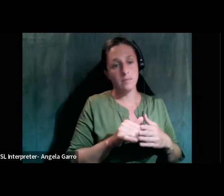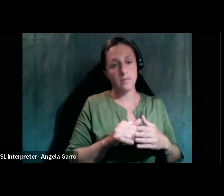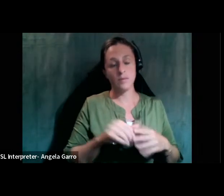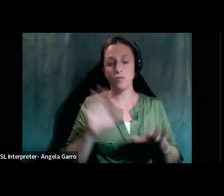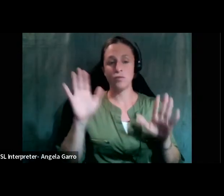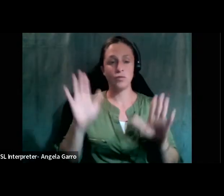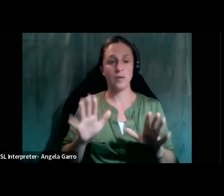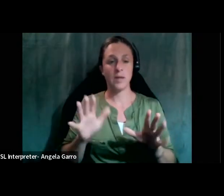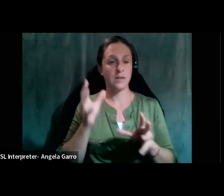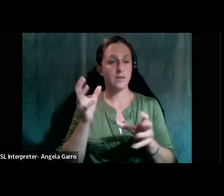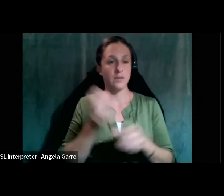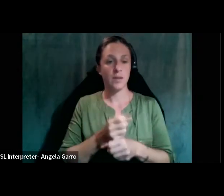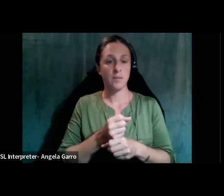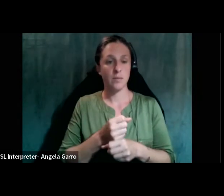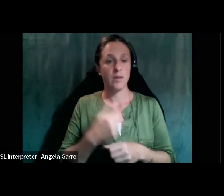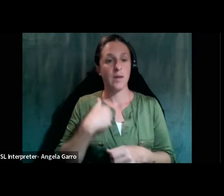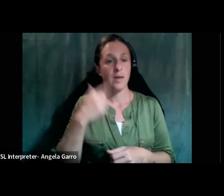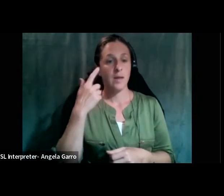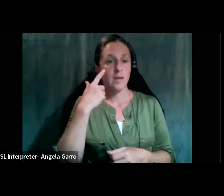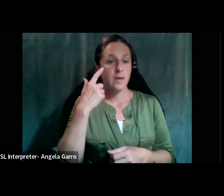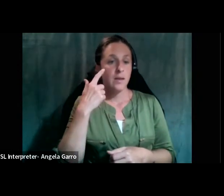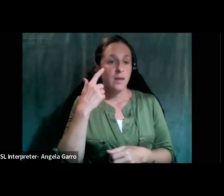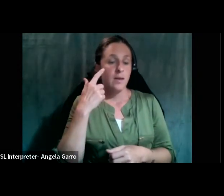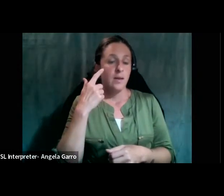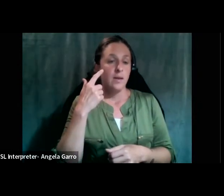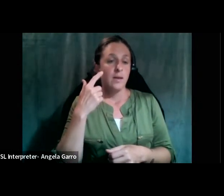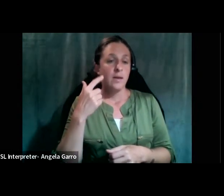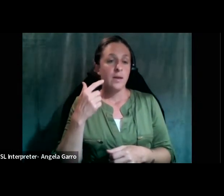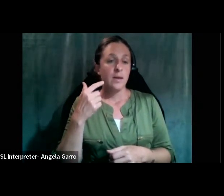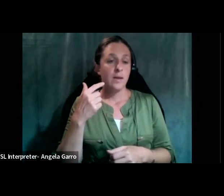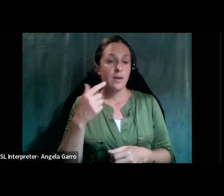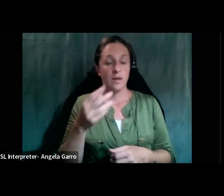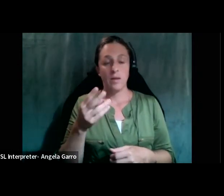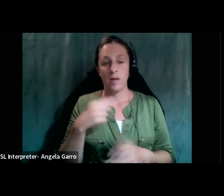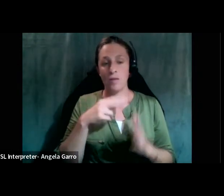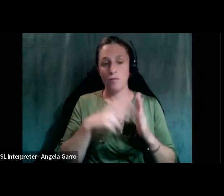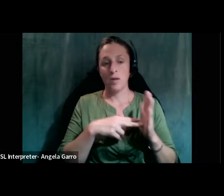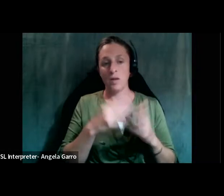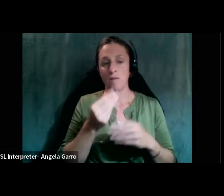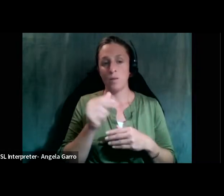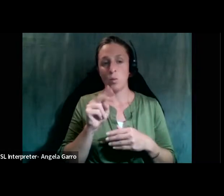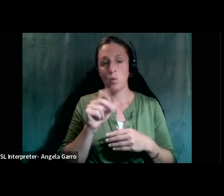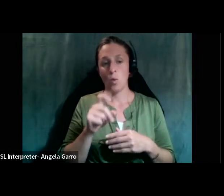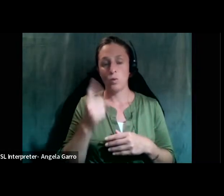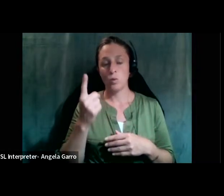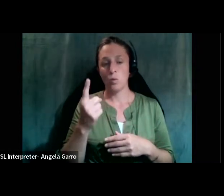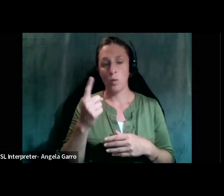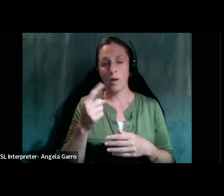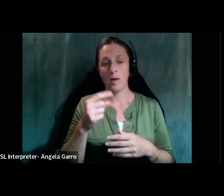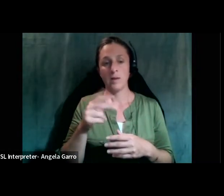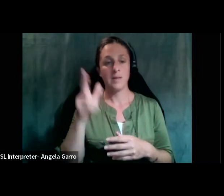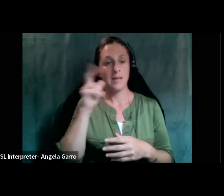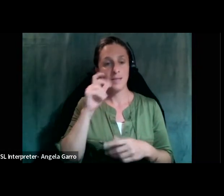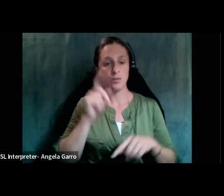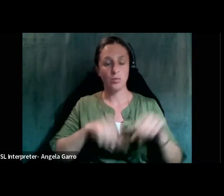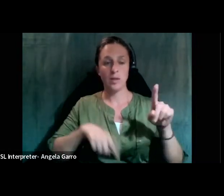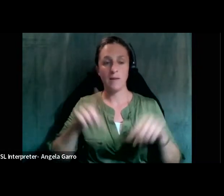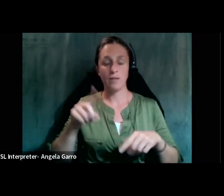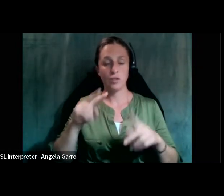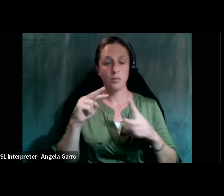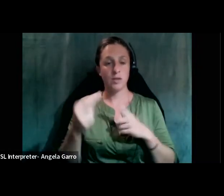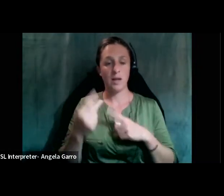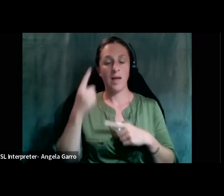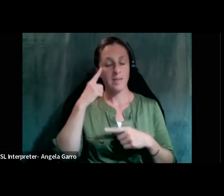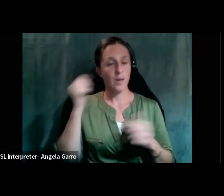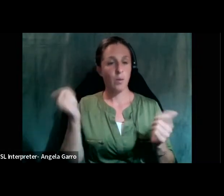summary there. I think when I wrote down a couple of notes here, one was listen to diverse perspectives. I think that we all